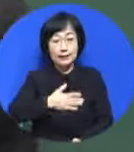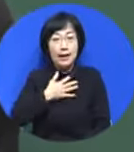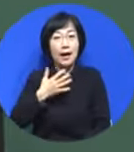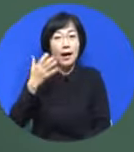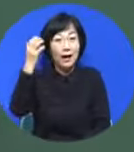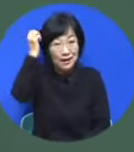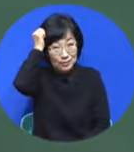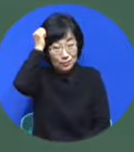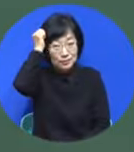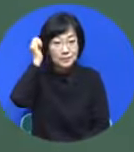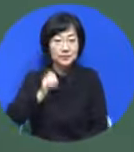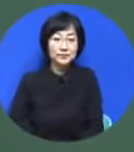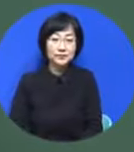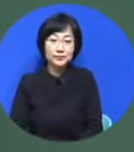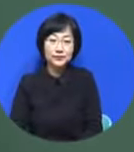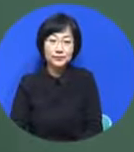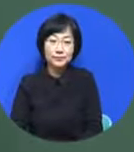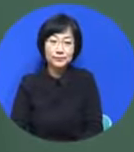word.